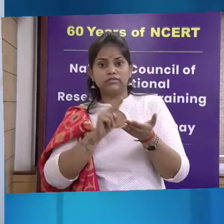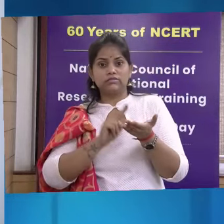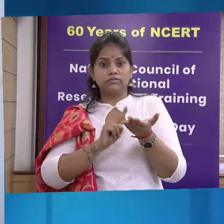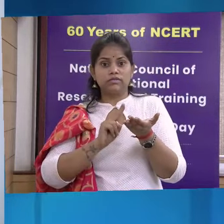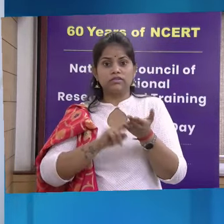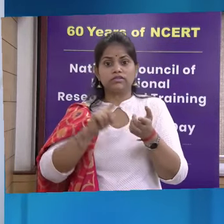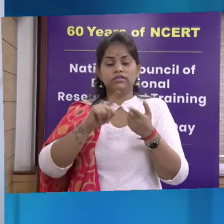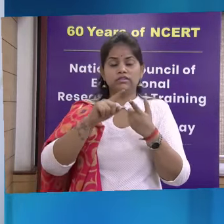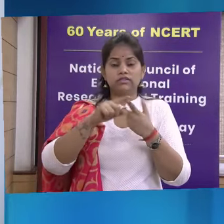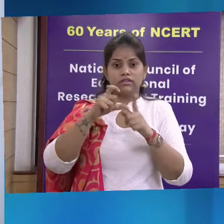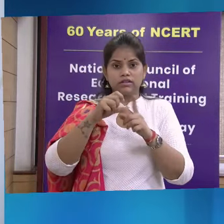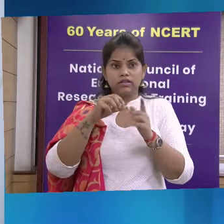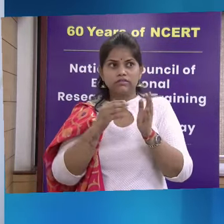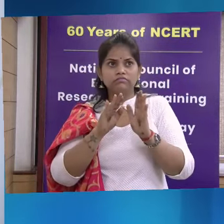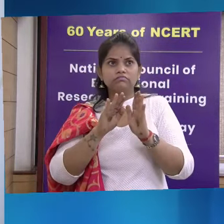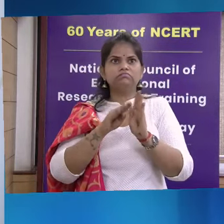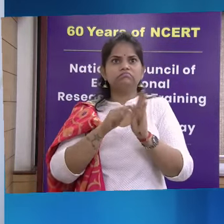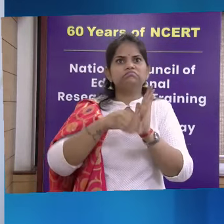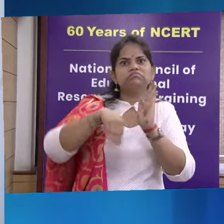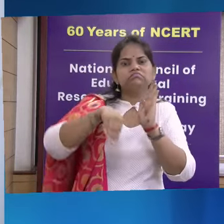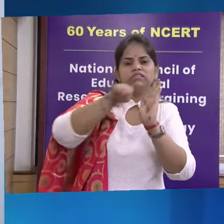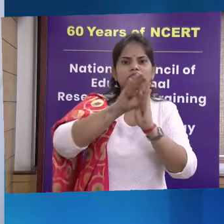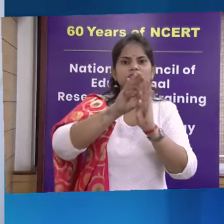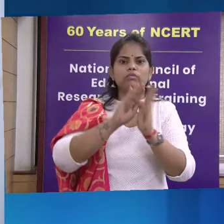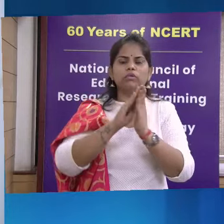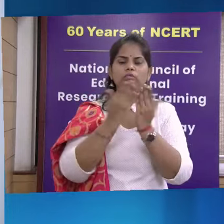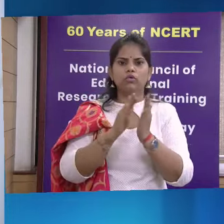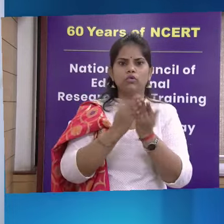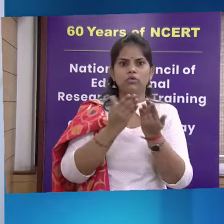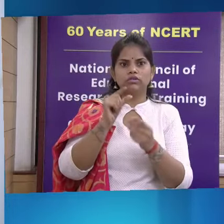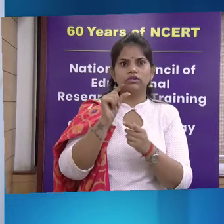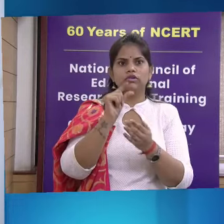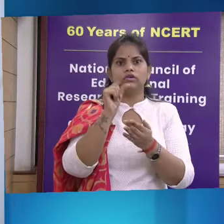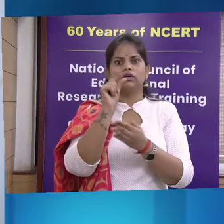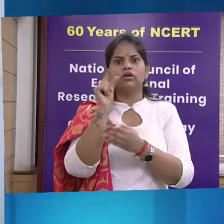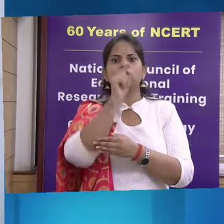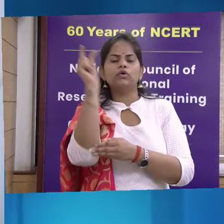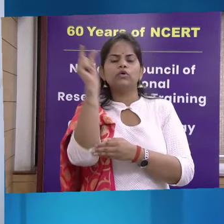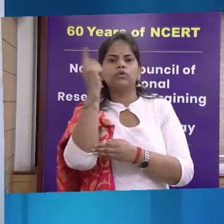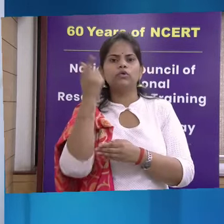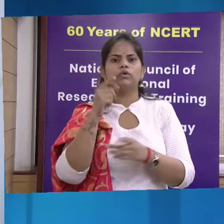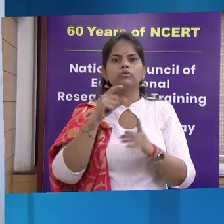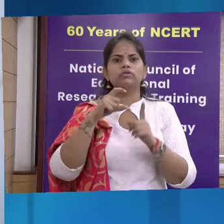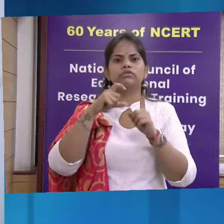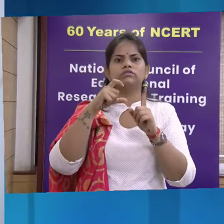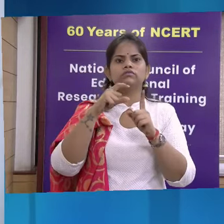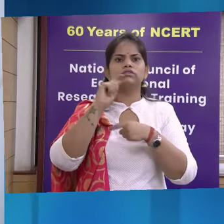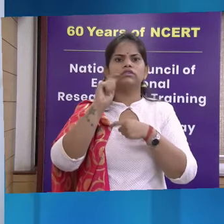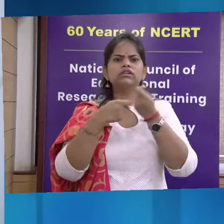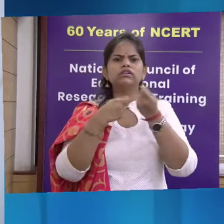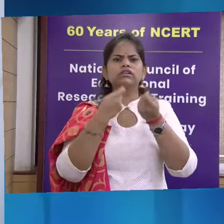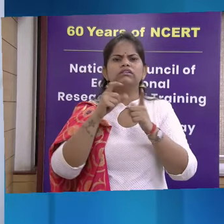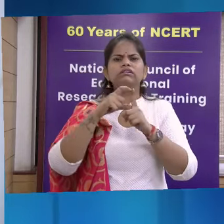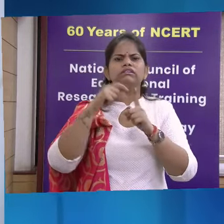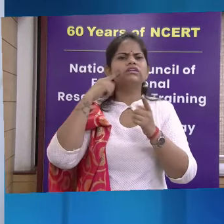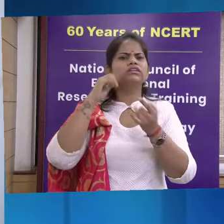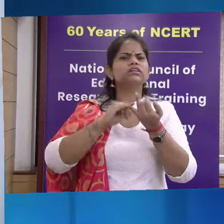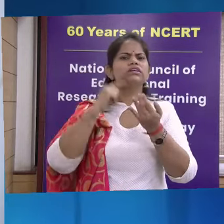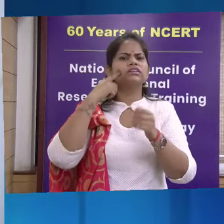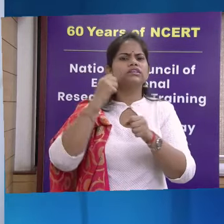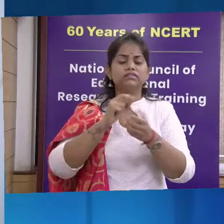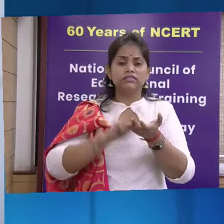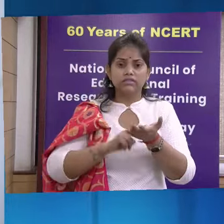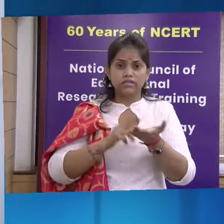books based on universal design of learning, and also tactile map books. It is